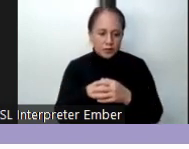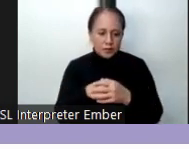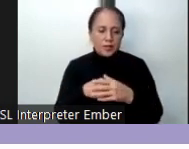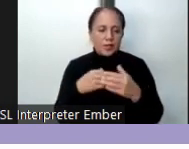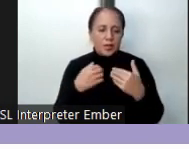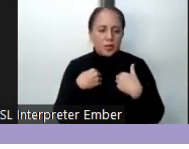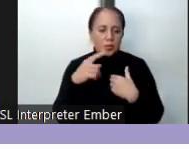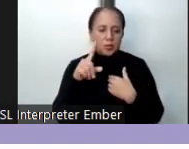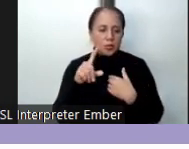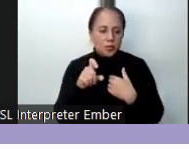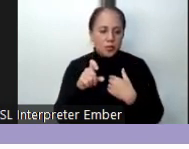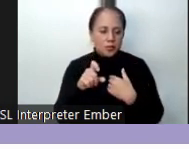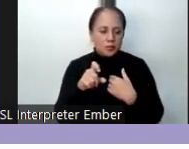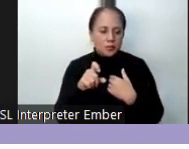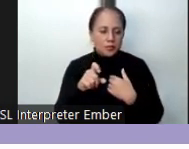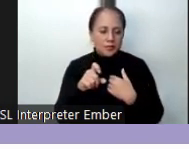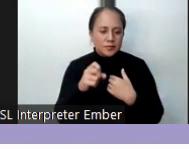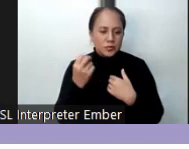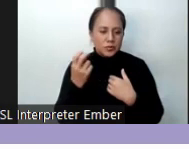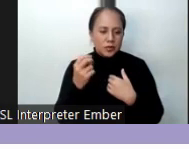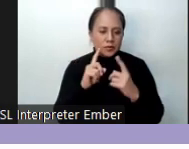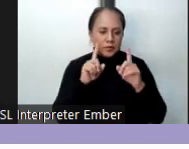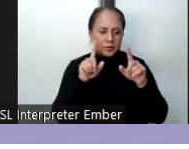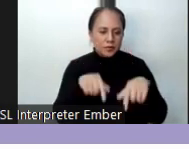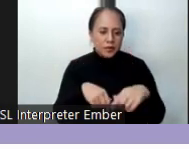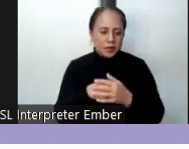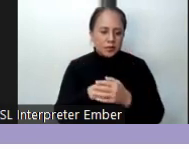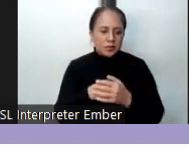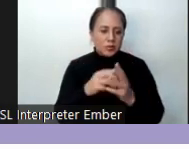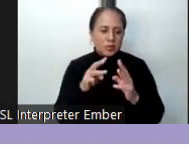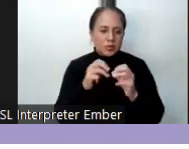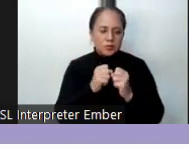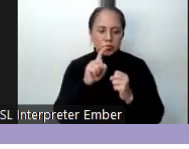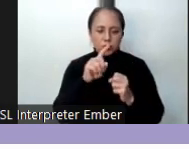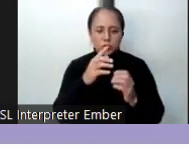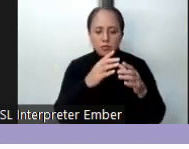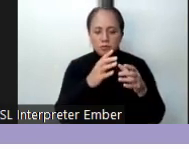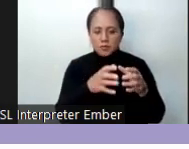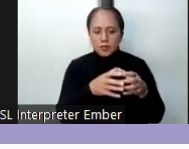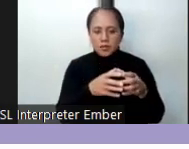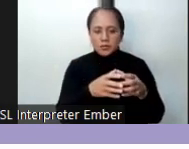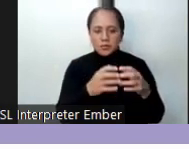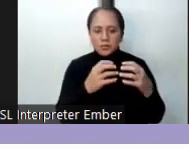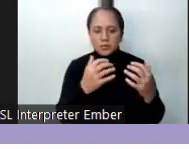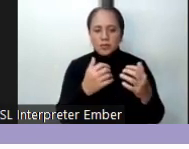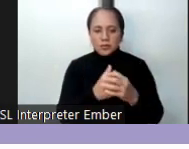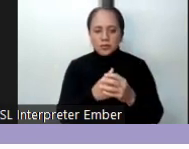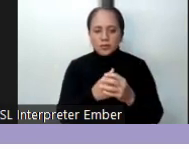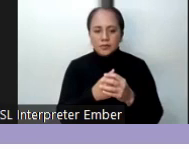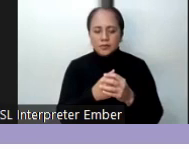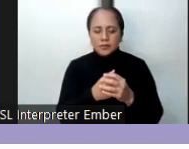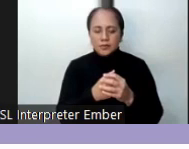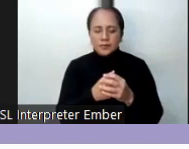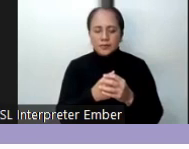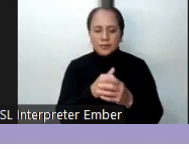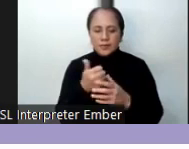have 112 responses. Our workshop is divided into 2 parts. The first is the plenary and the second is the breakout session.